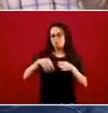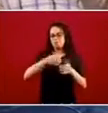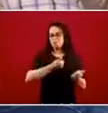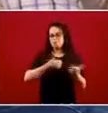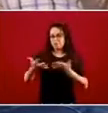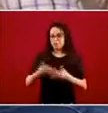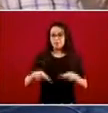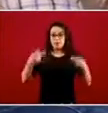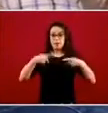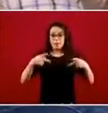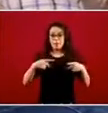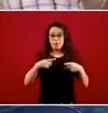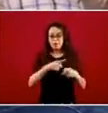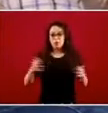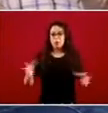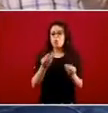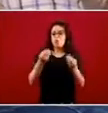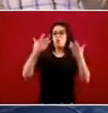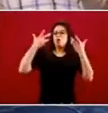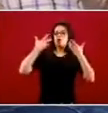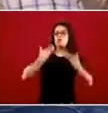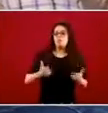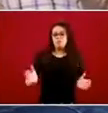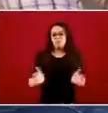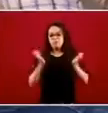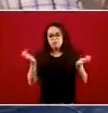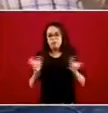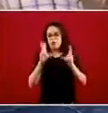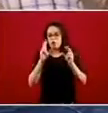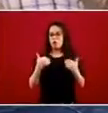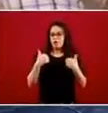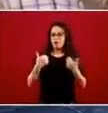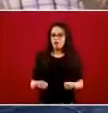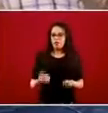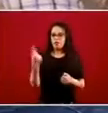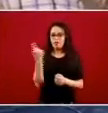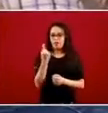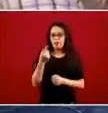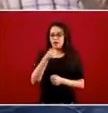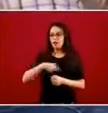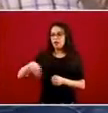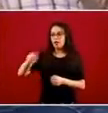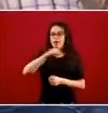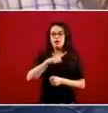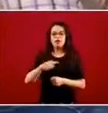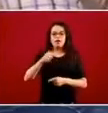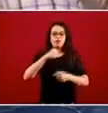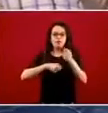sell food to go. A lot of people are scared.